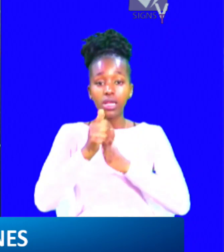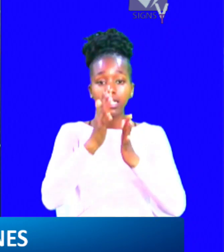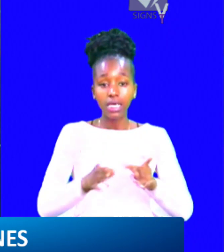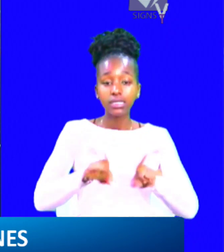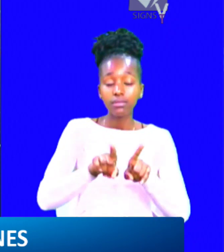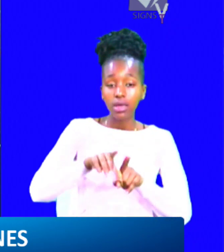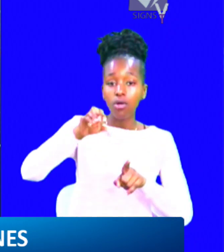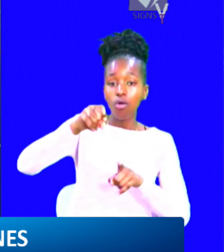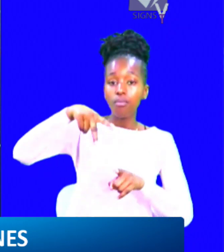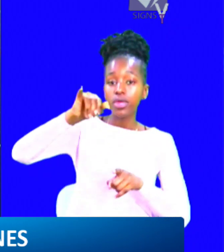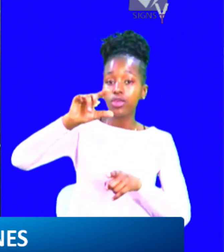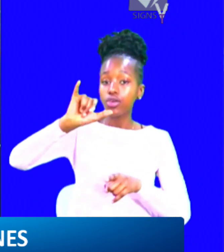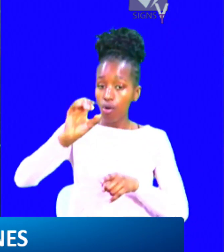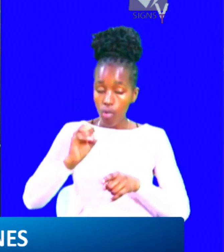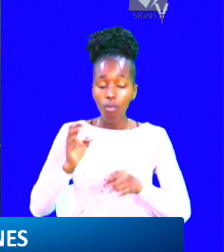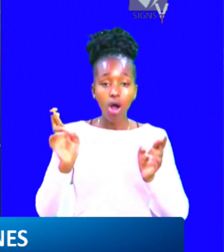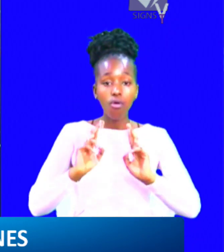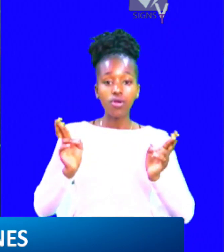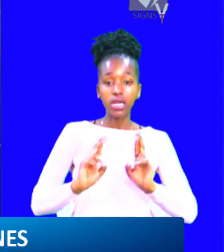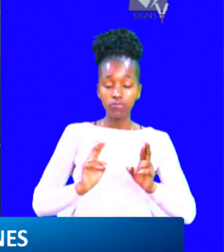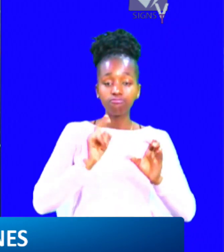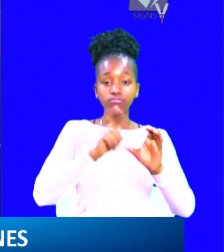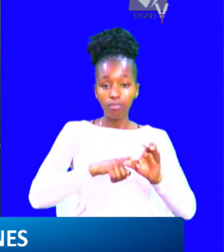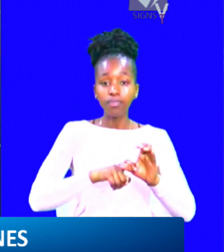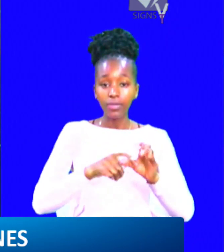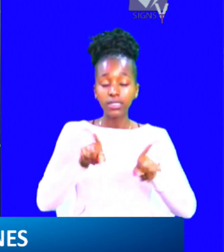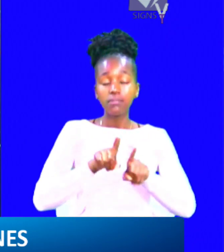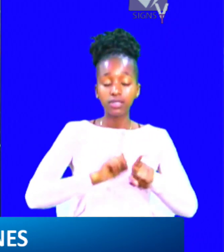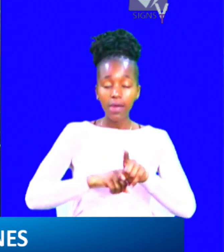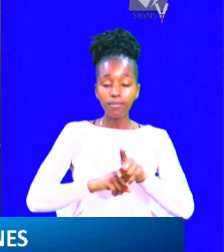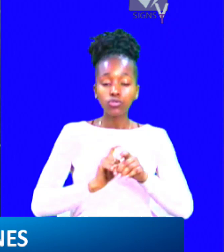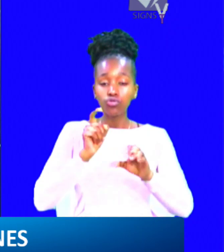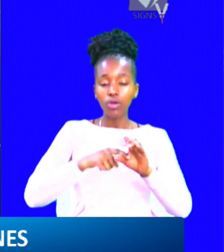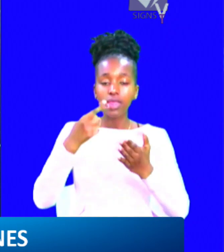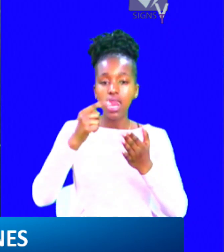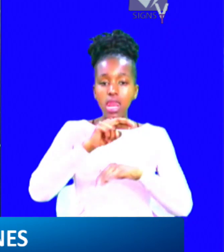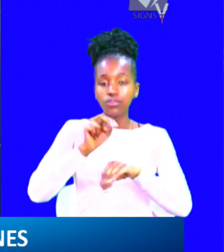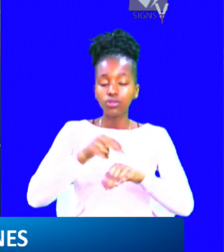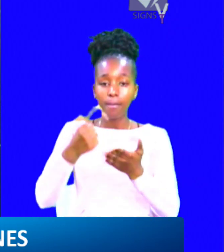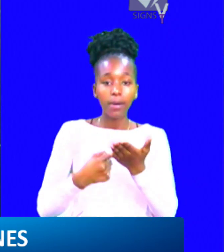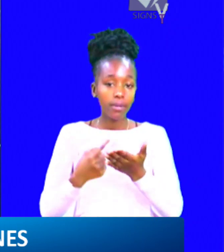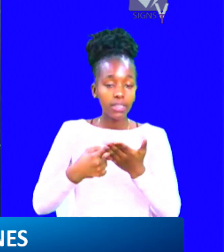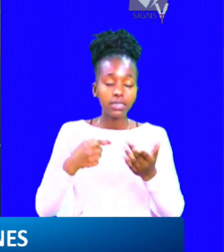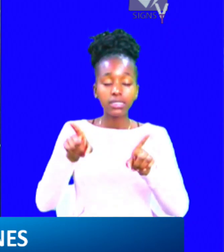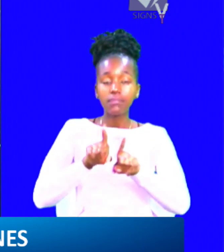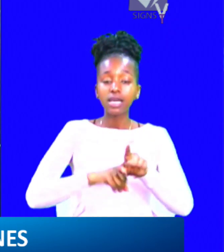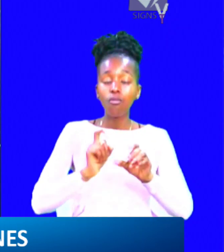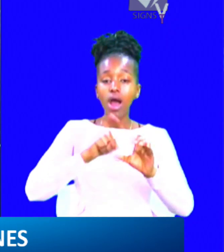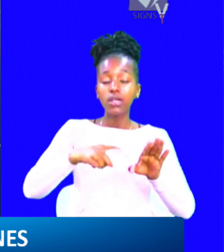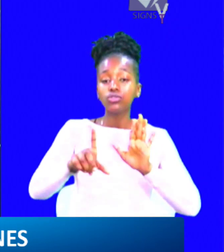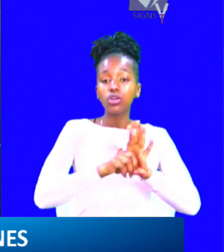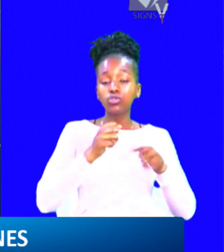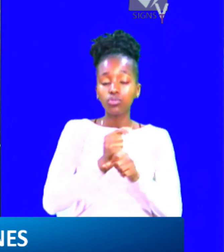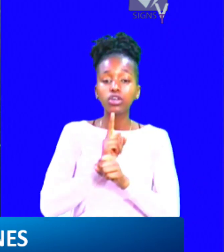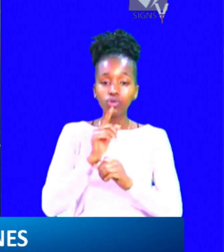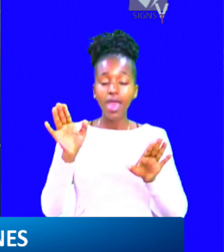Wandayi, seeks to have entrenchment of the National Dialogue Committee into law so that its